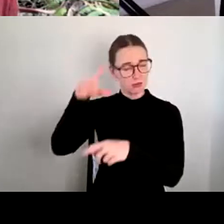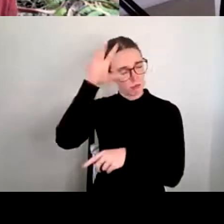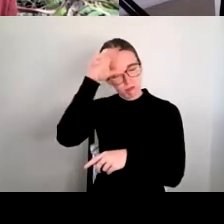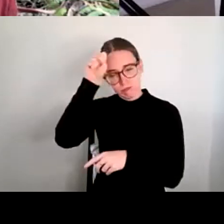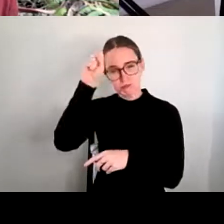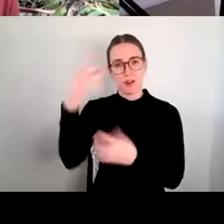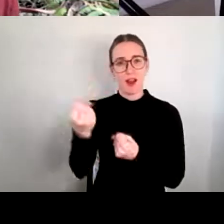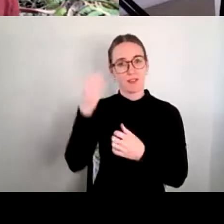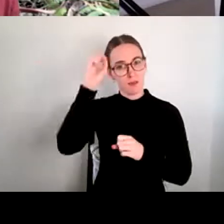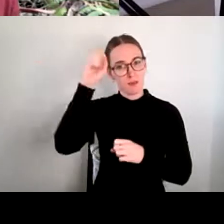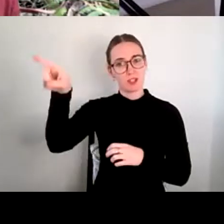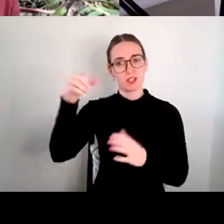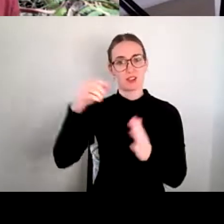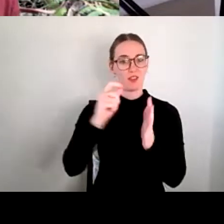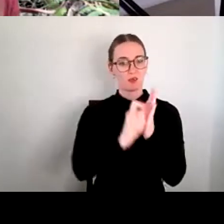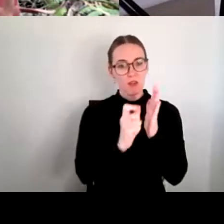that building.